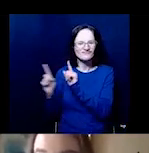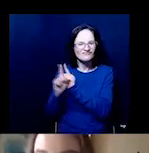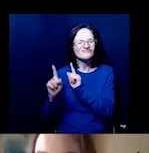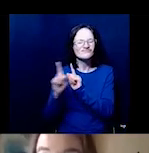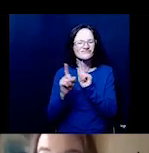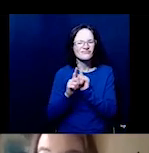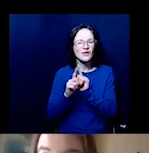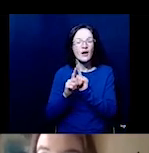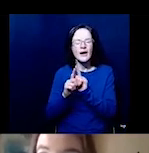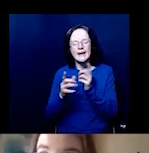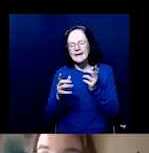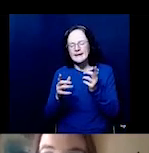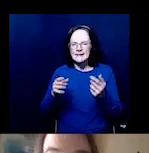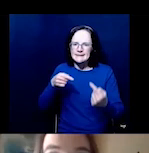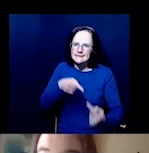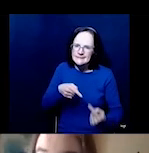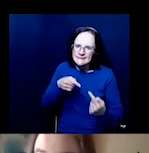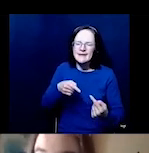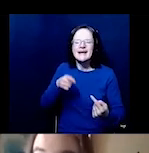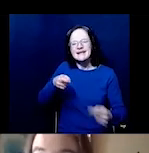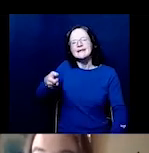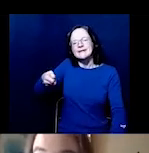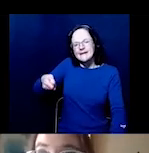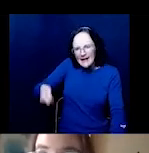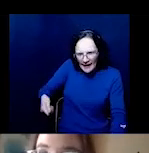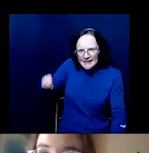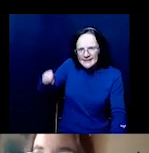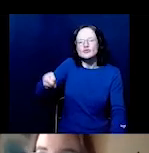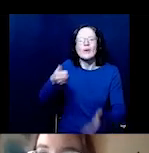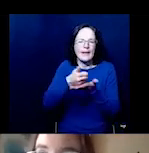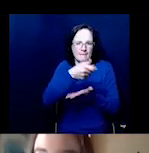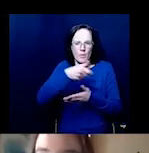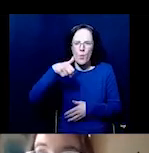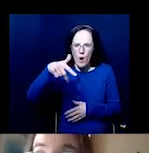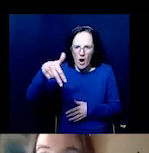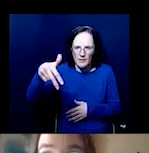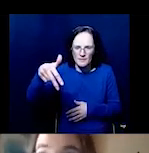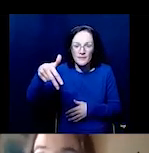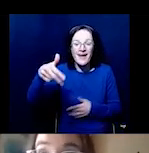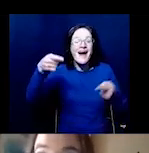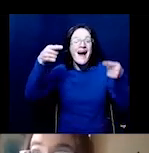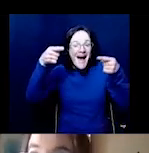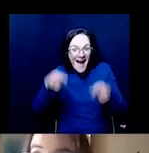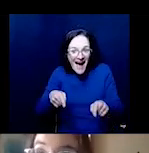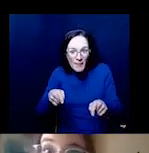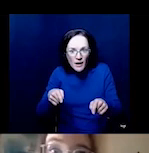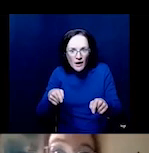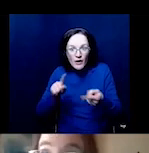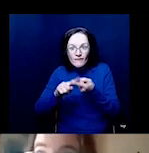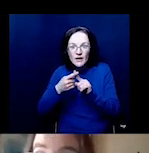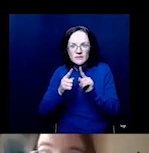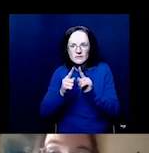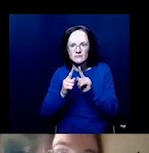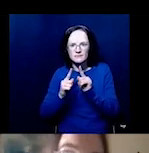her anymore. So that was a very like big aspect that I did not even imagine, and it's